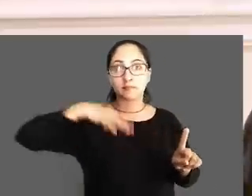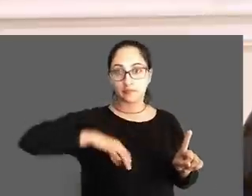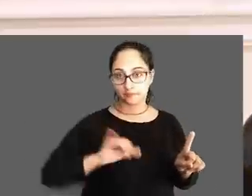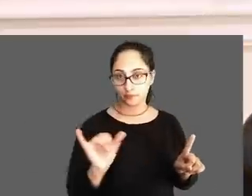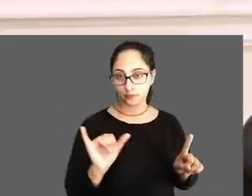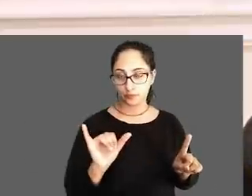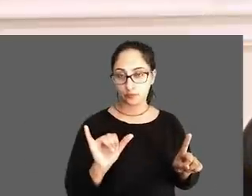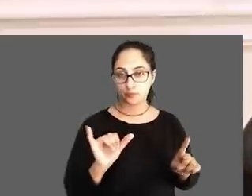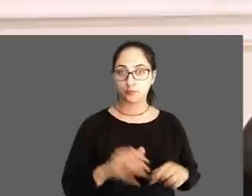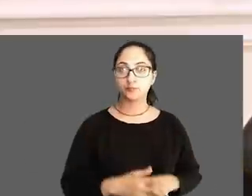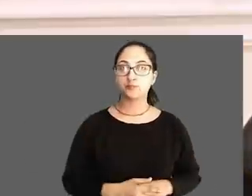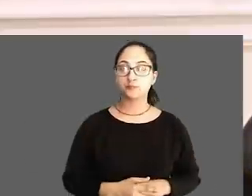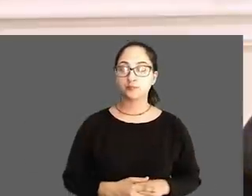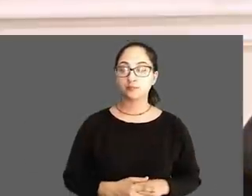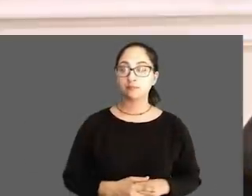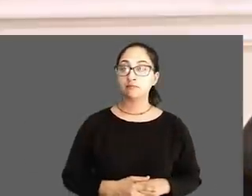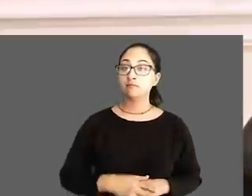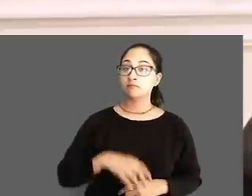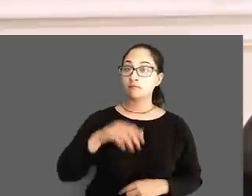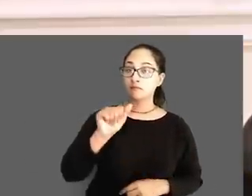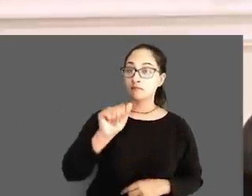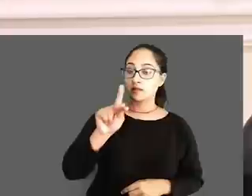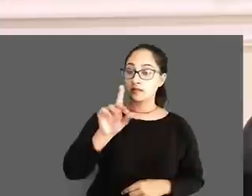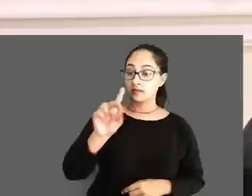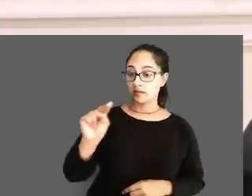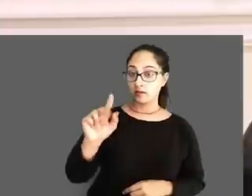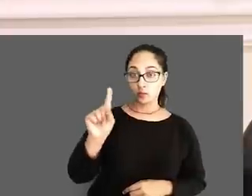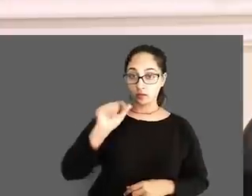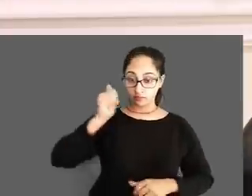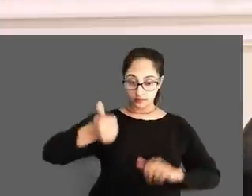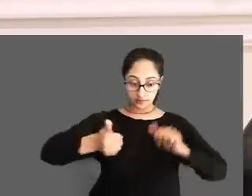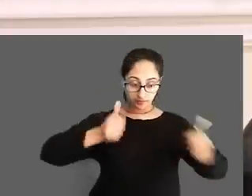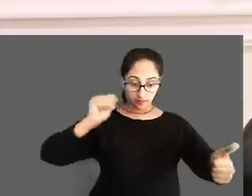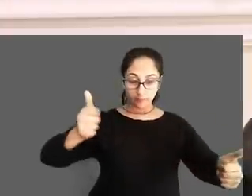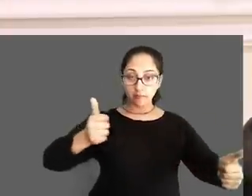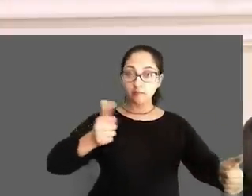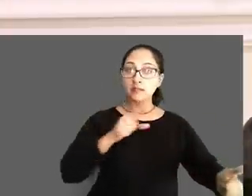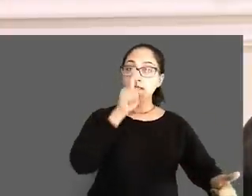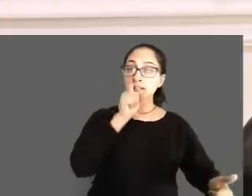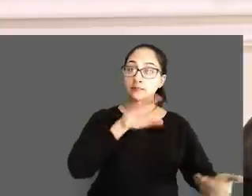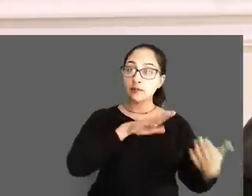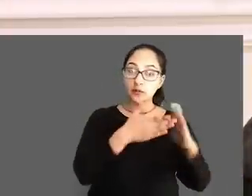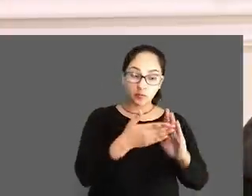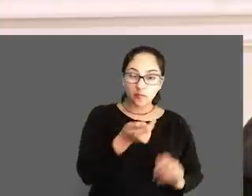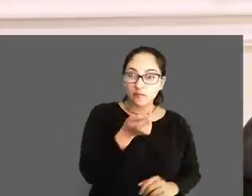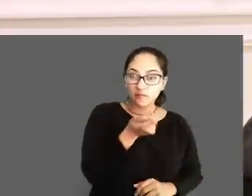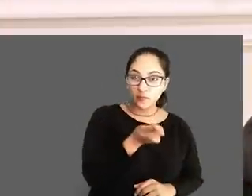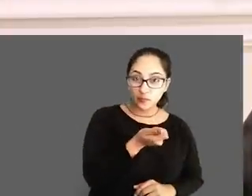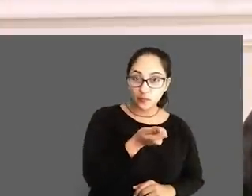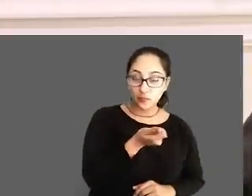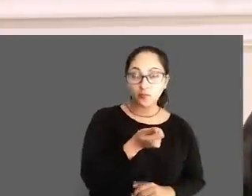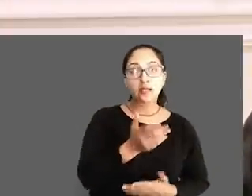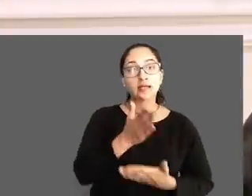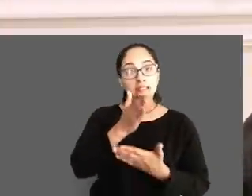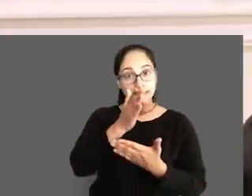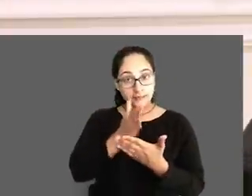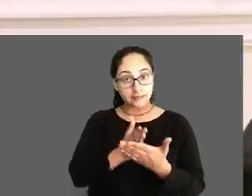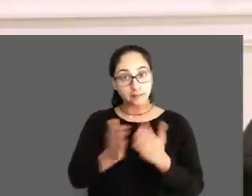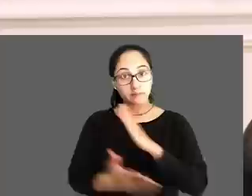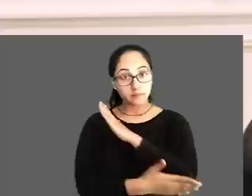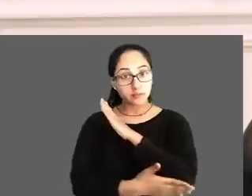Ismailis are a minority. And in fact, there are some countries where the AKDN is present where there are little or